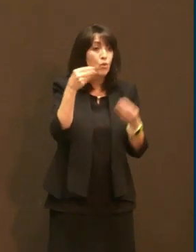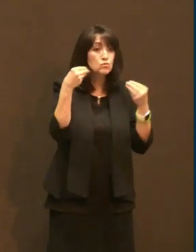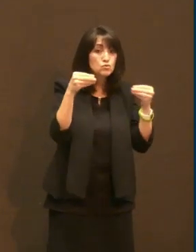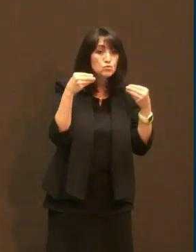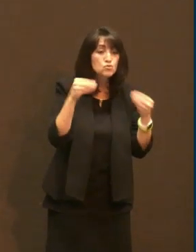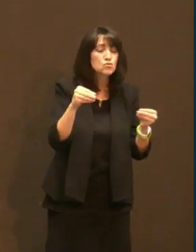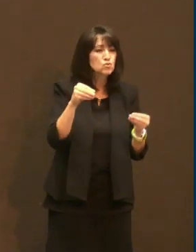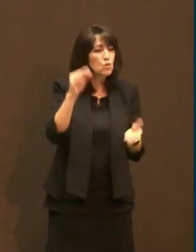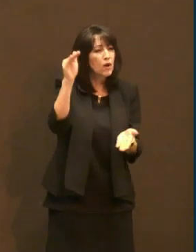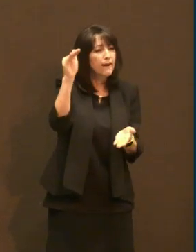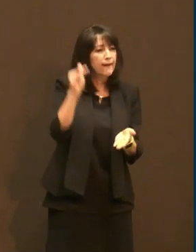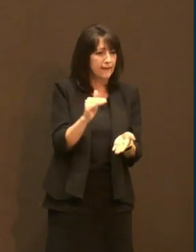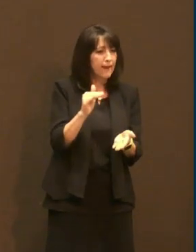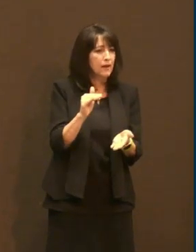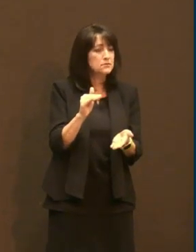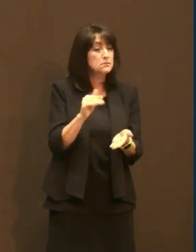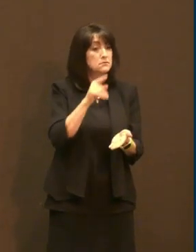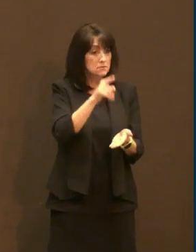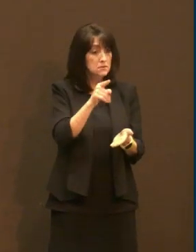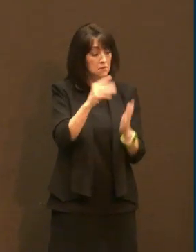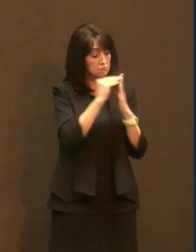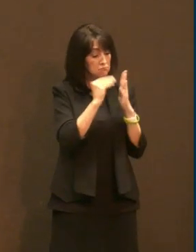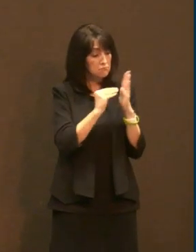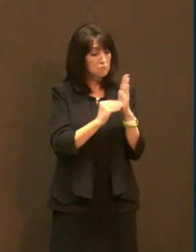activity, to the grocery store, to the